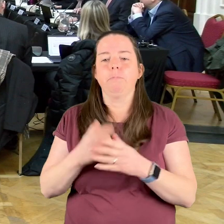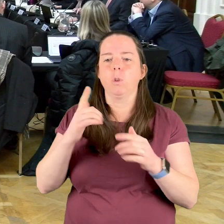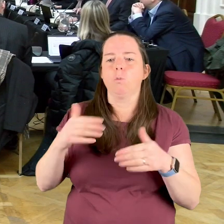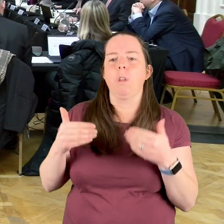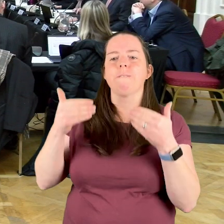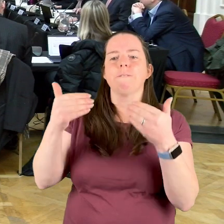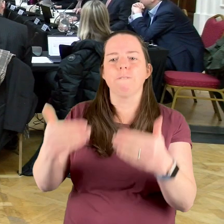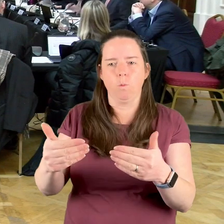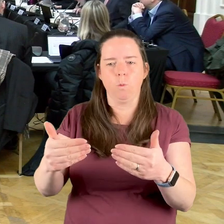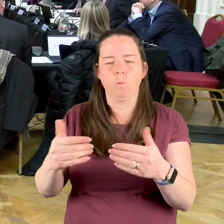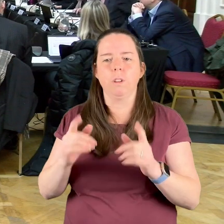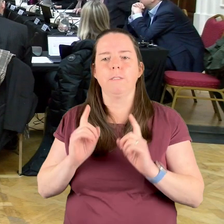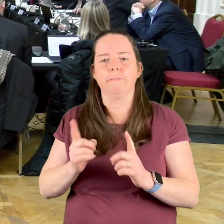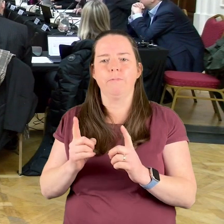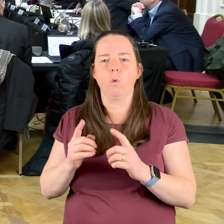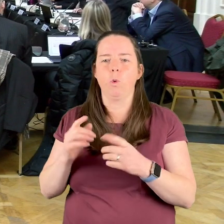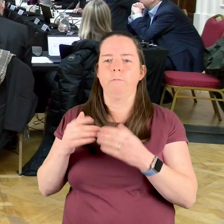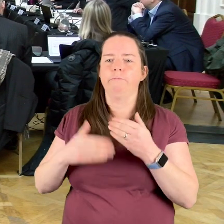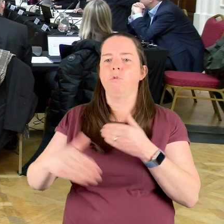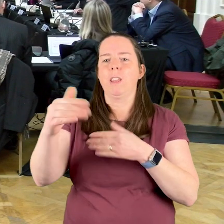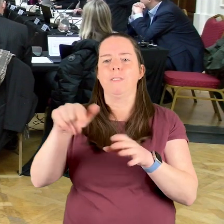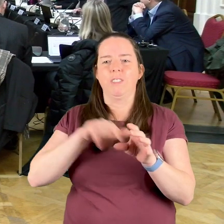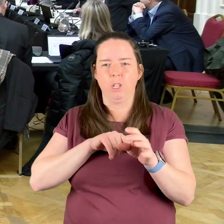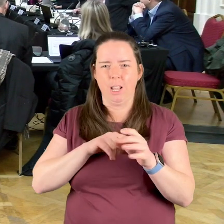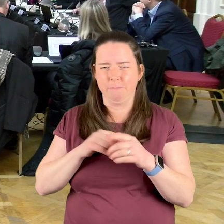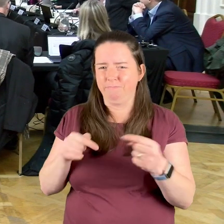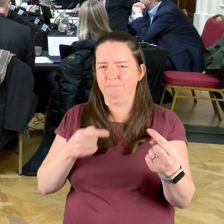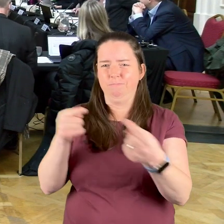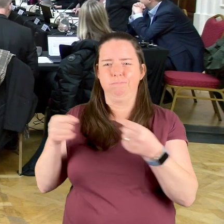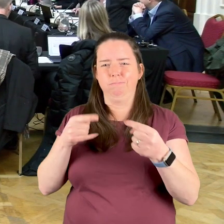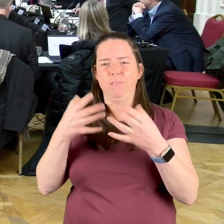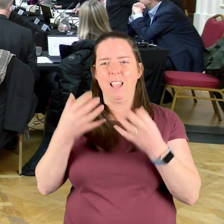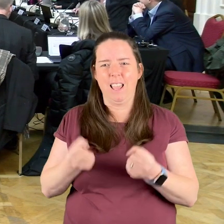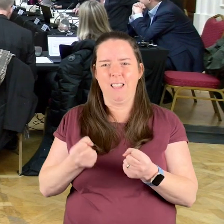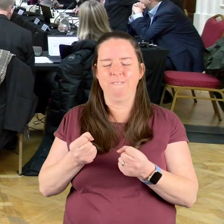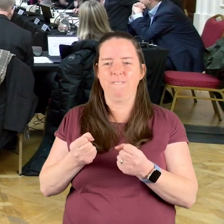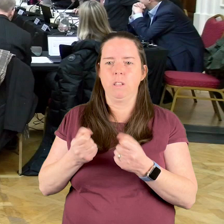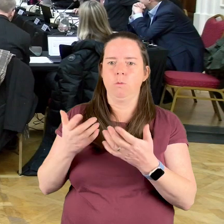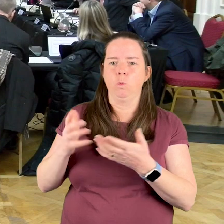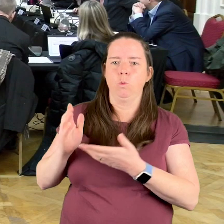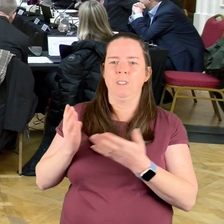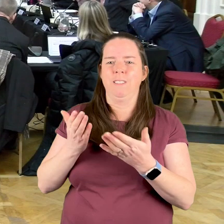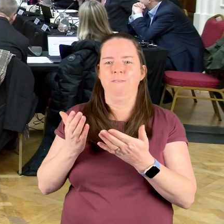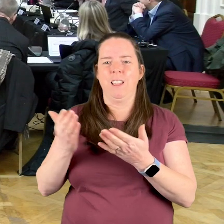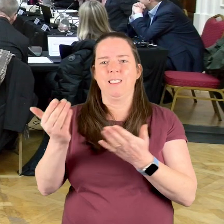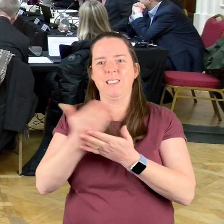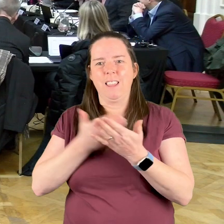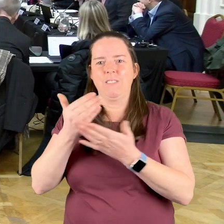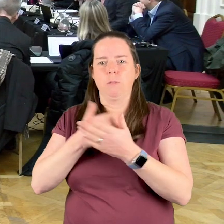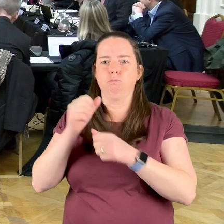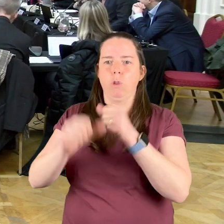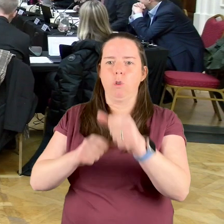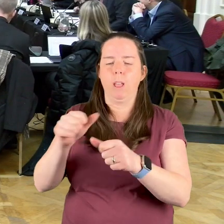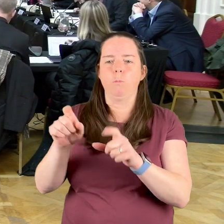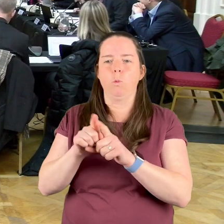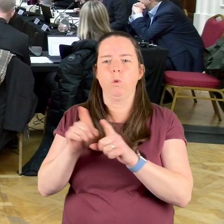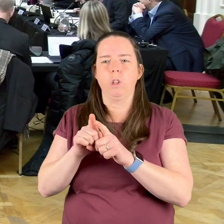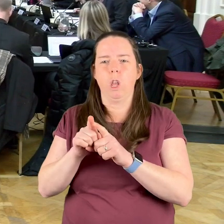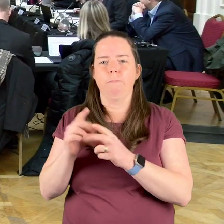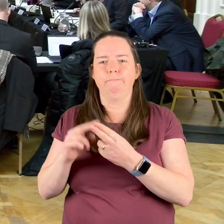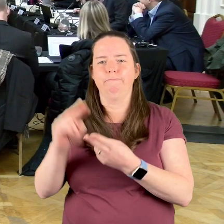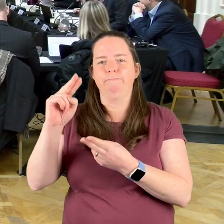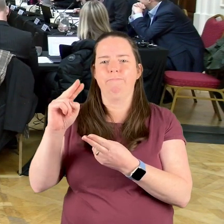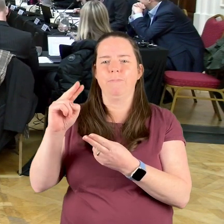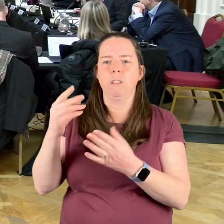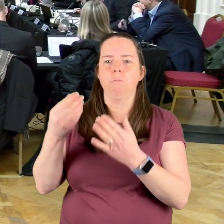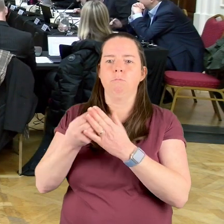for the rest of the year, we continue to be challenged by the delivery of our savings programme and being able to fund the inflationary pressures that we